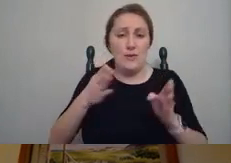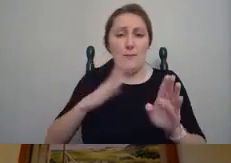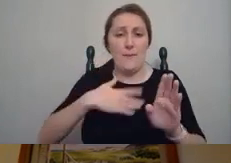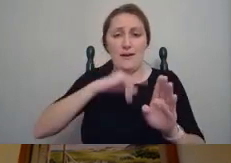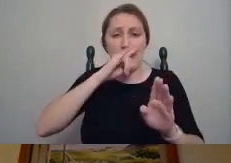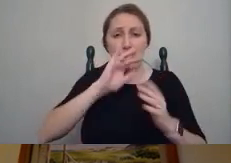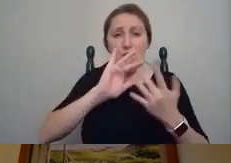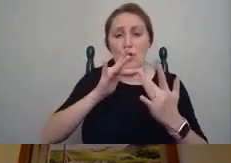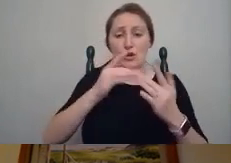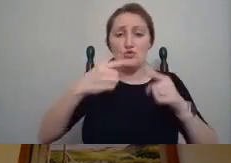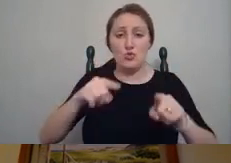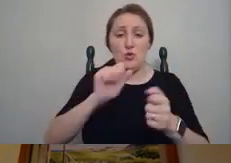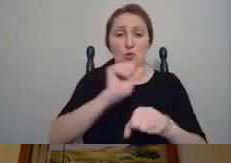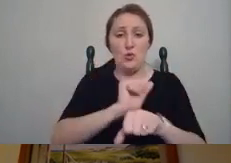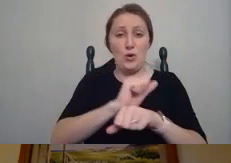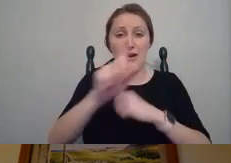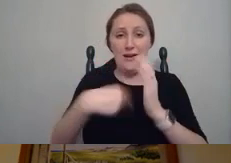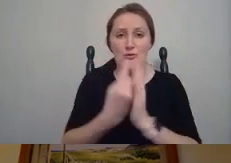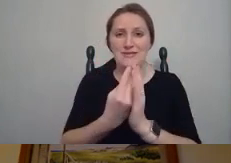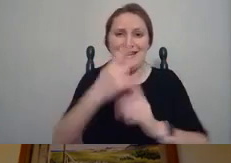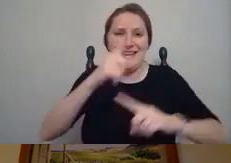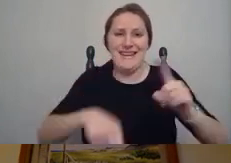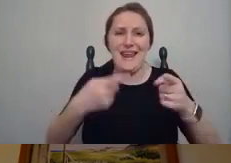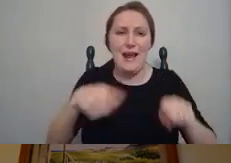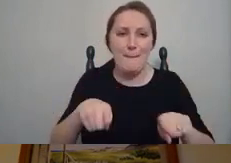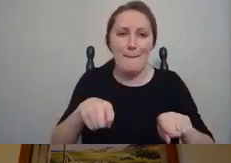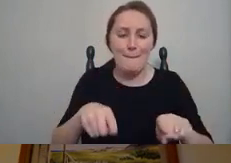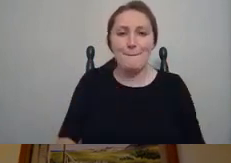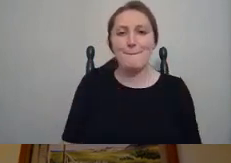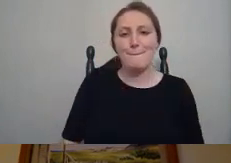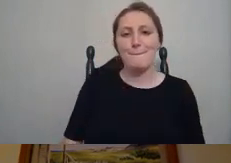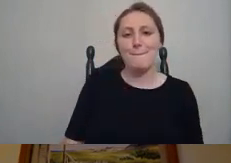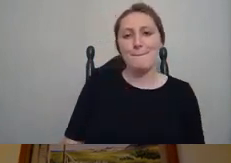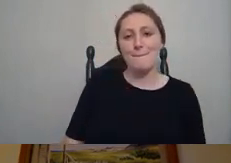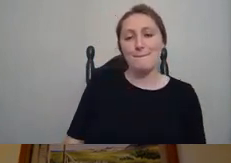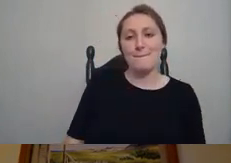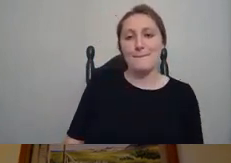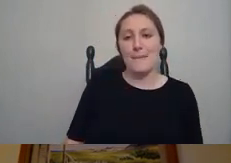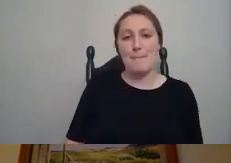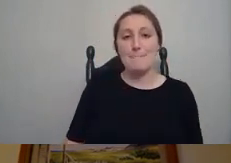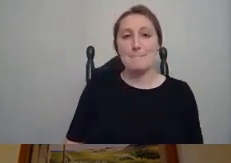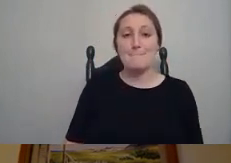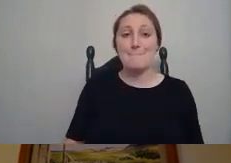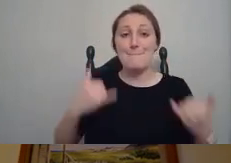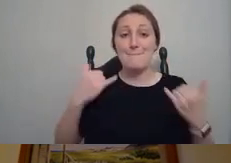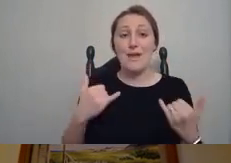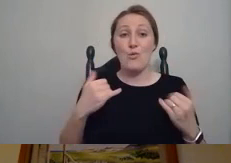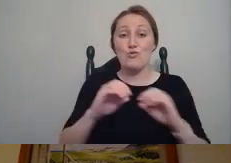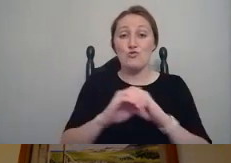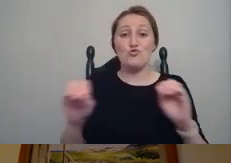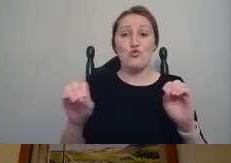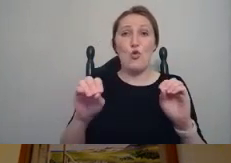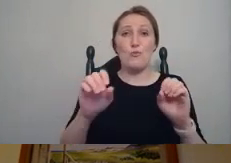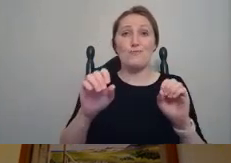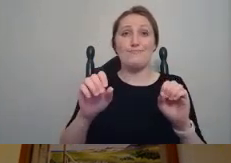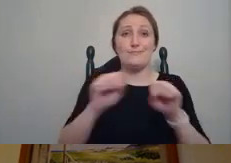person says that won't be able to happen. So right now there's not a systemic answer to that, and that's what I was going